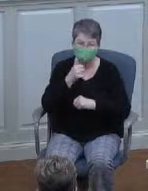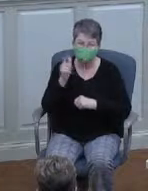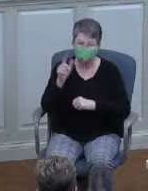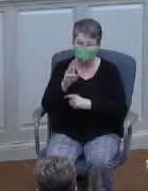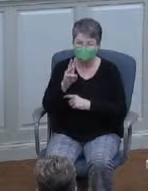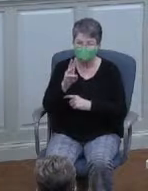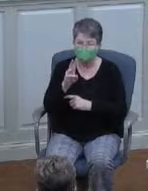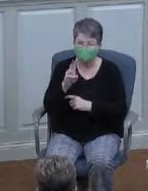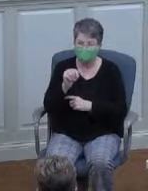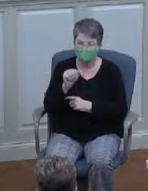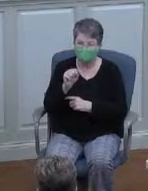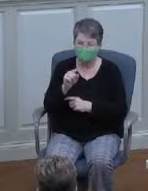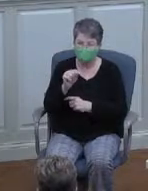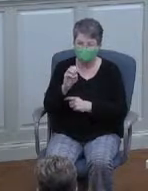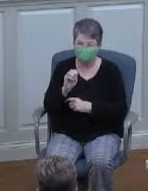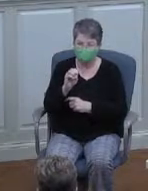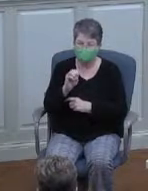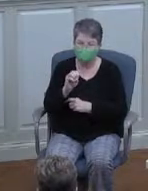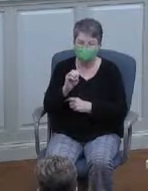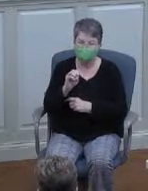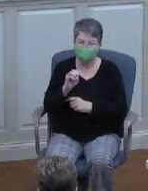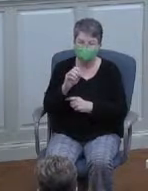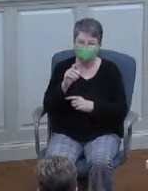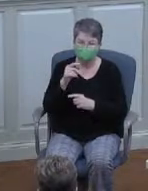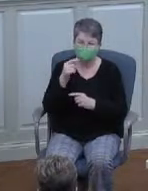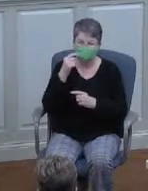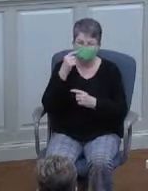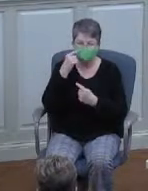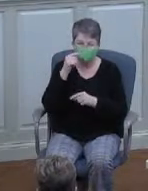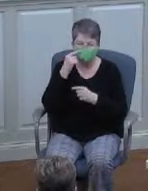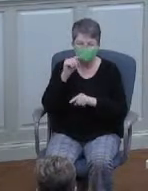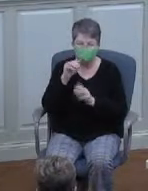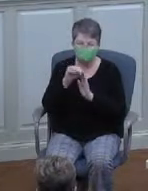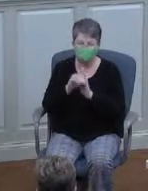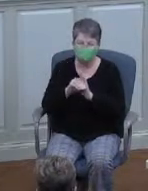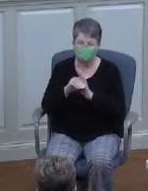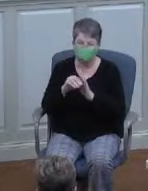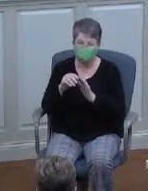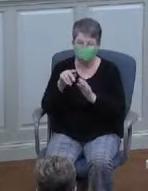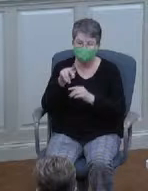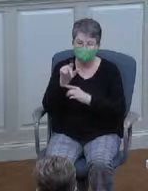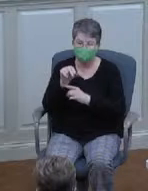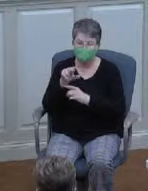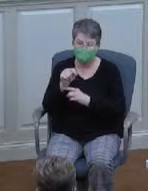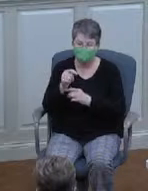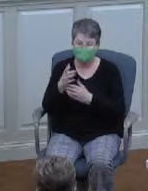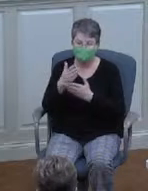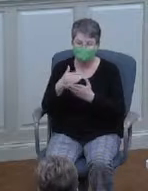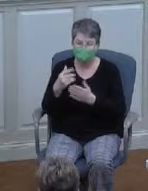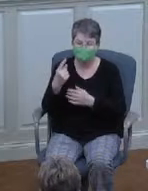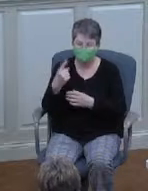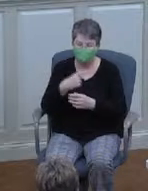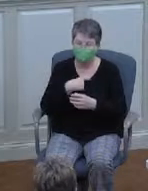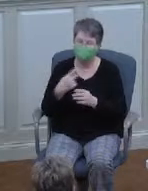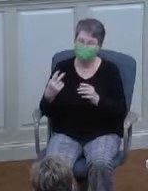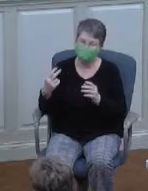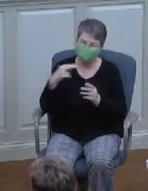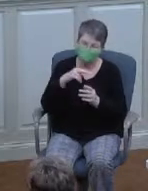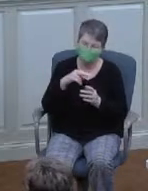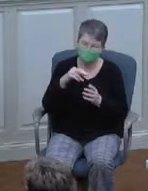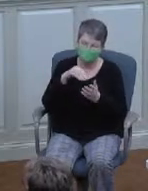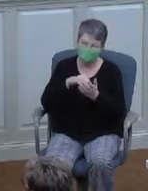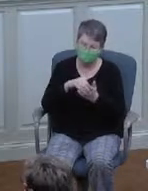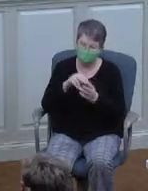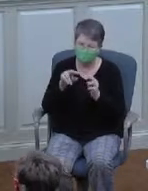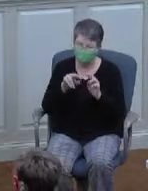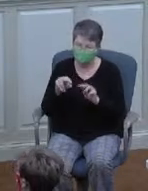wastewater treatment plant Phase 1. We've took a little time to go back and take a fresh look since the